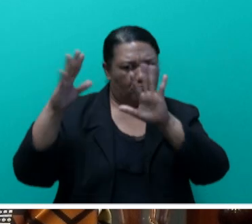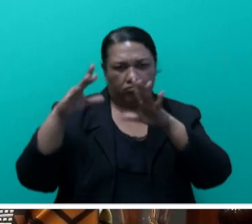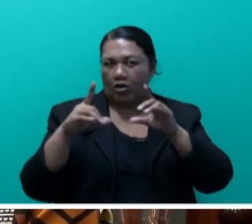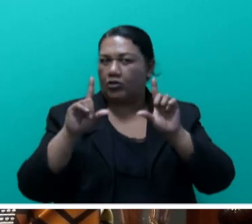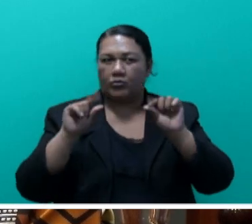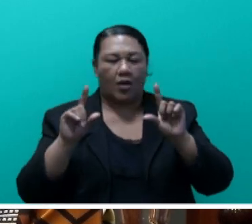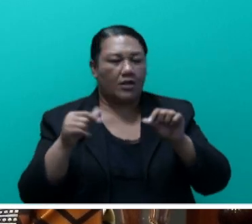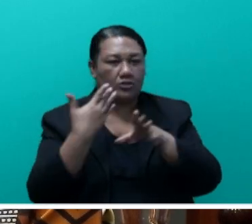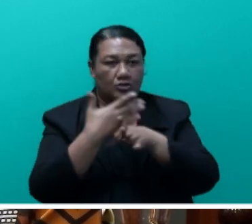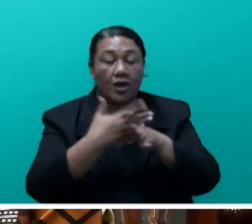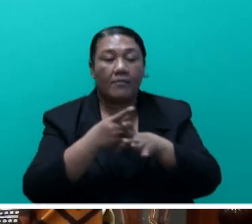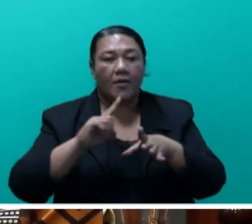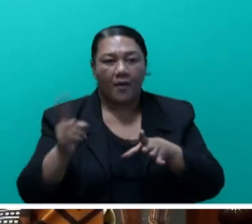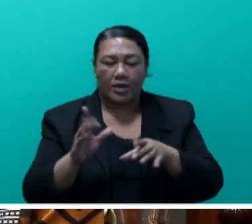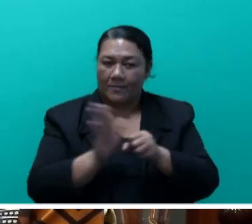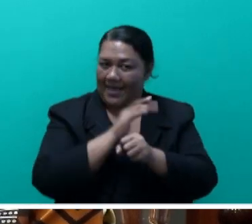ensuring that